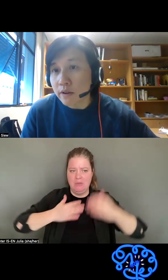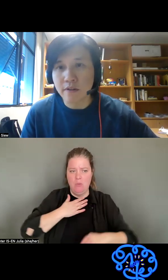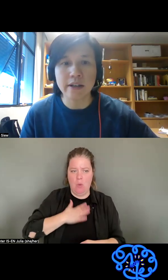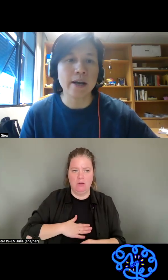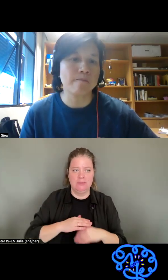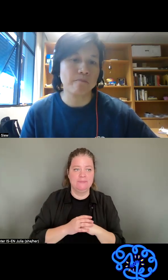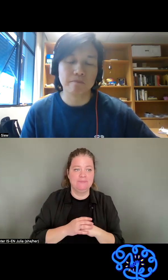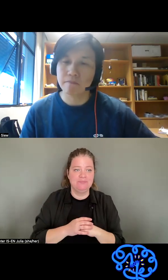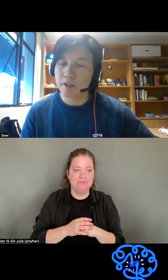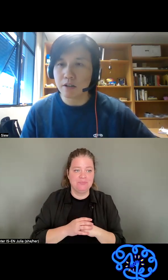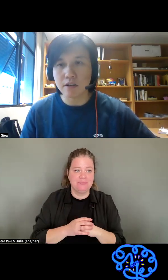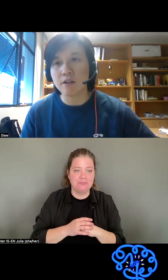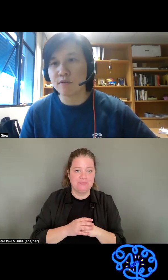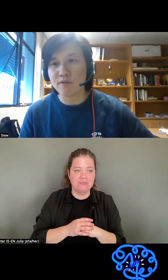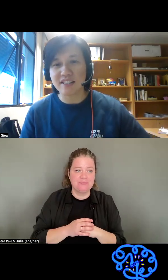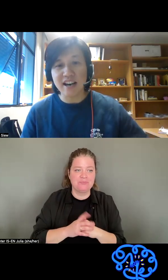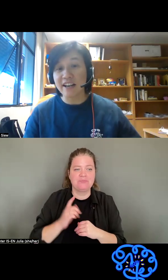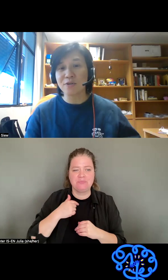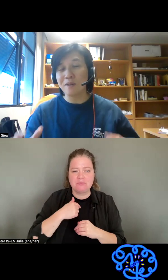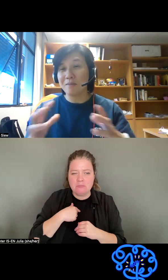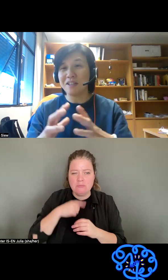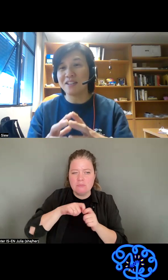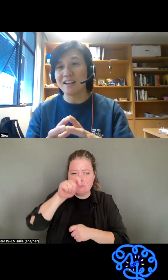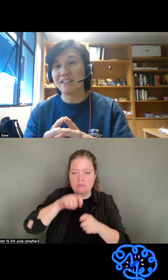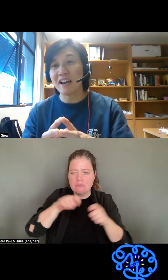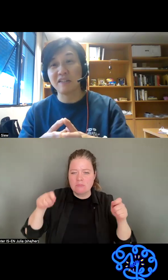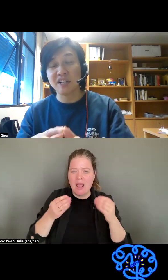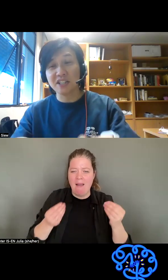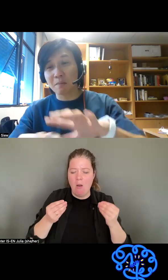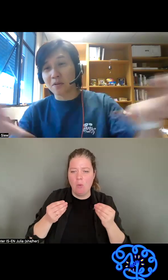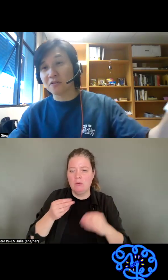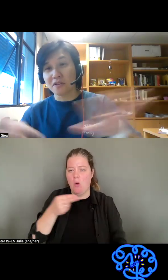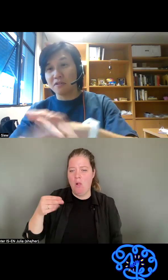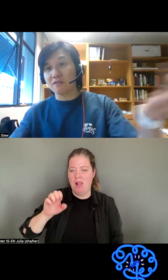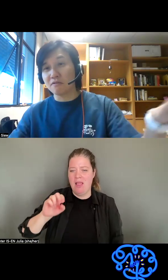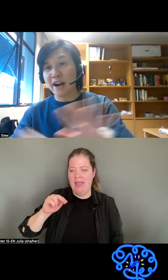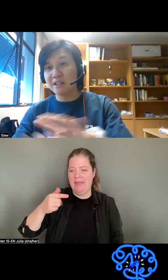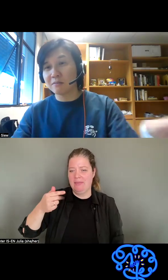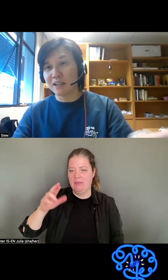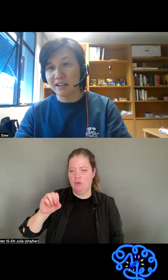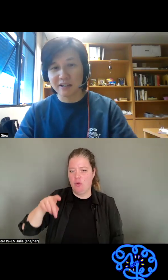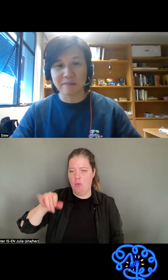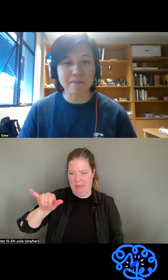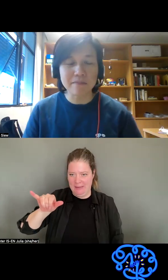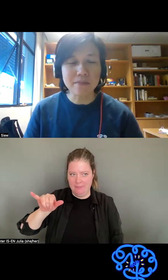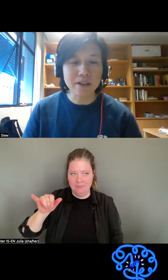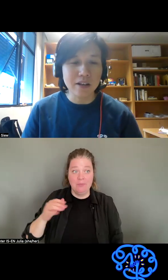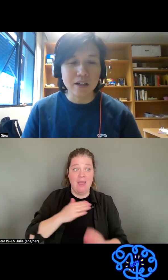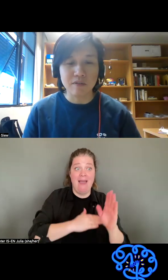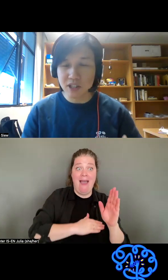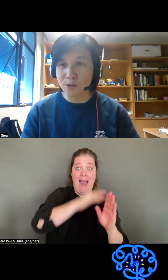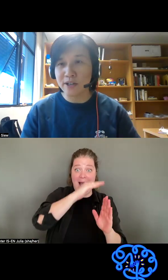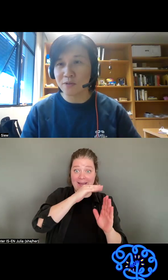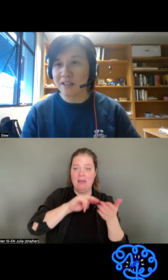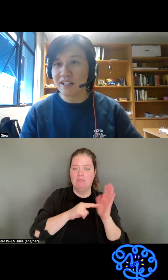to quantify that. If it's high entropy, it means that the activations are more random-like.